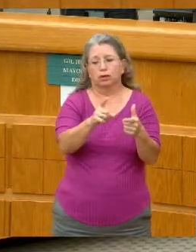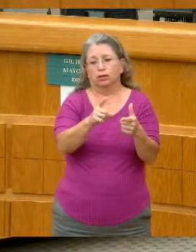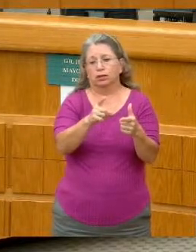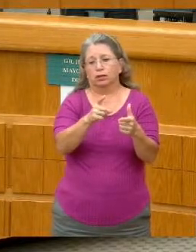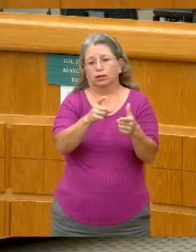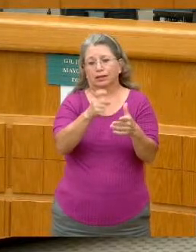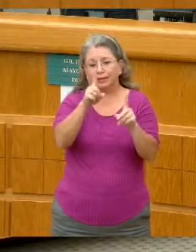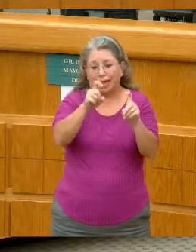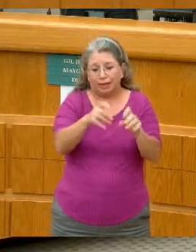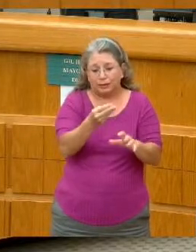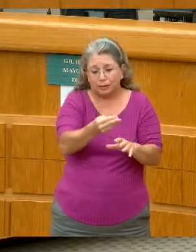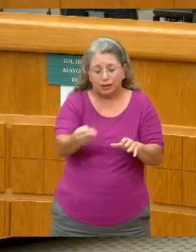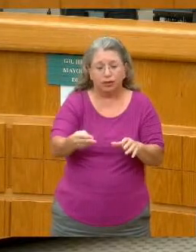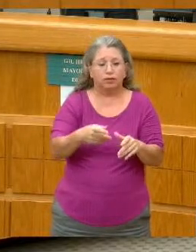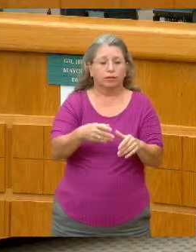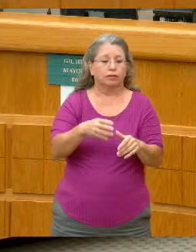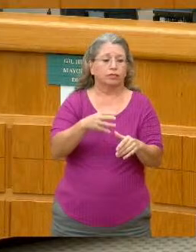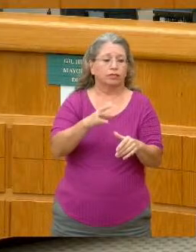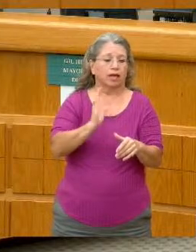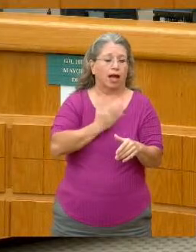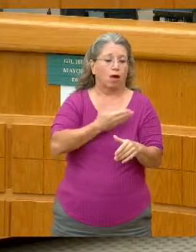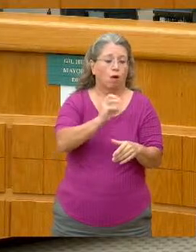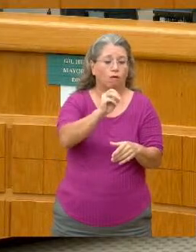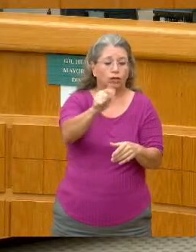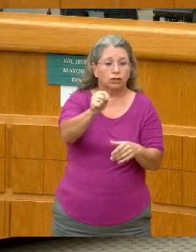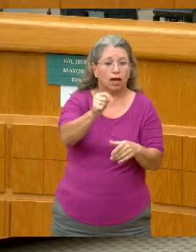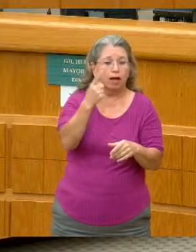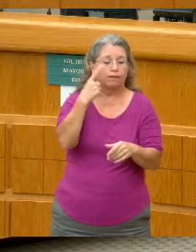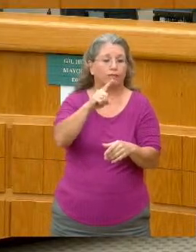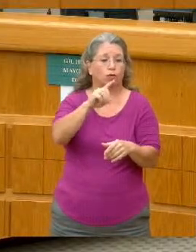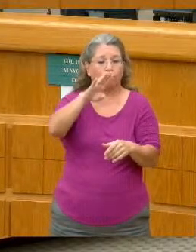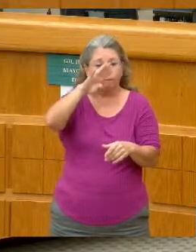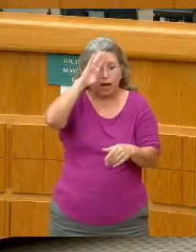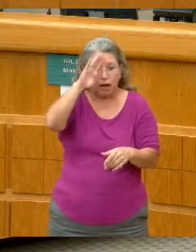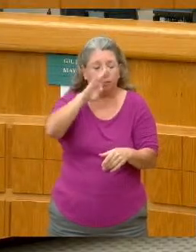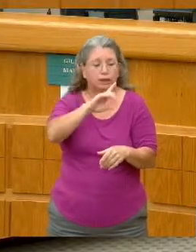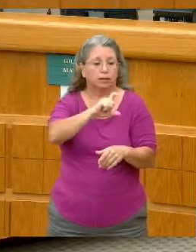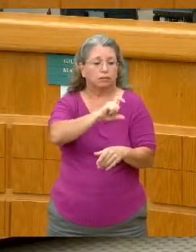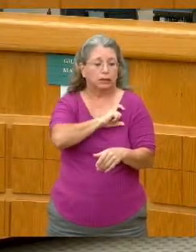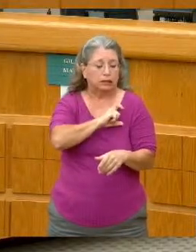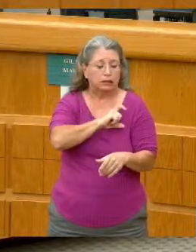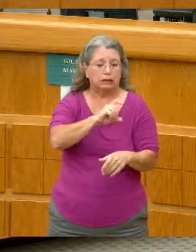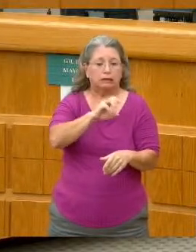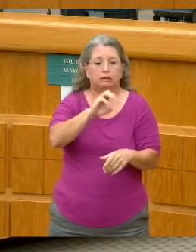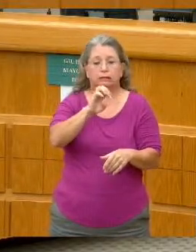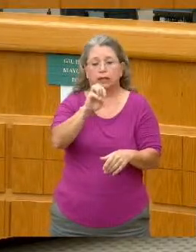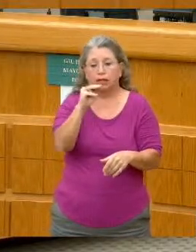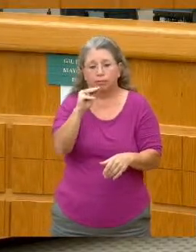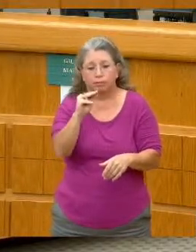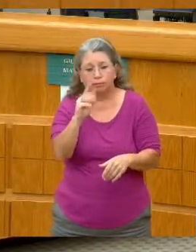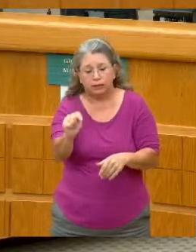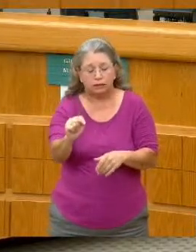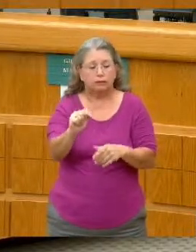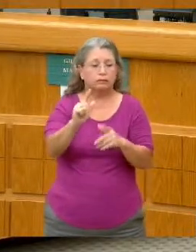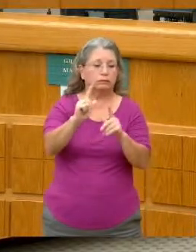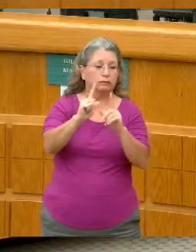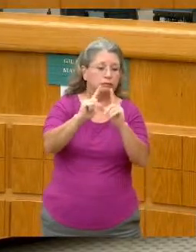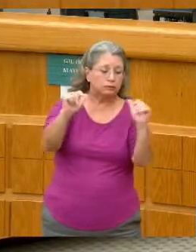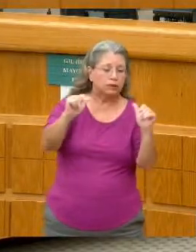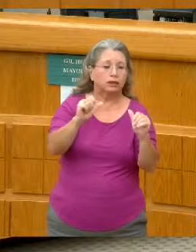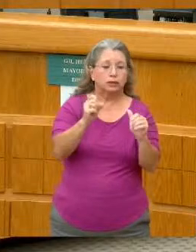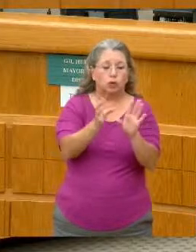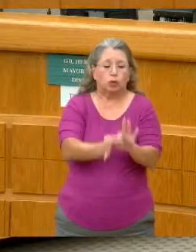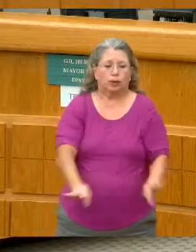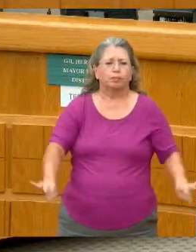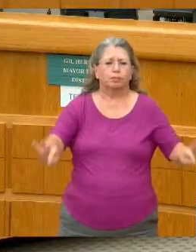overtime for firemen, policemen, EMS, and that sort of thing. And so it's critical from a financial